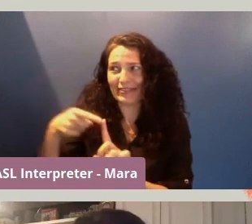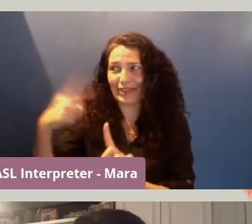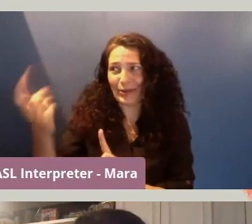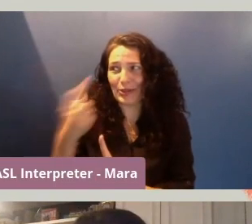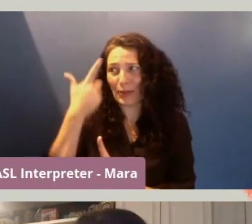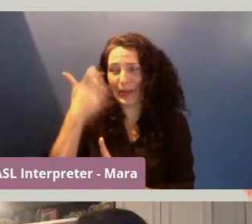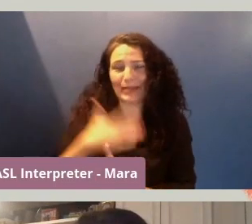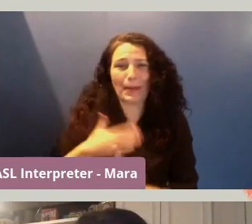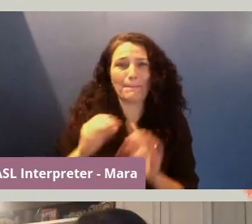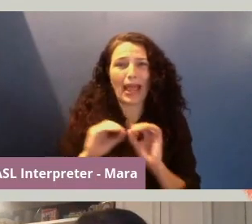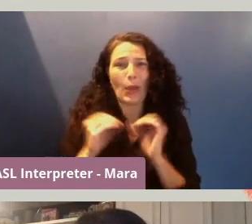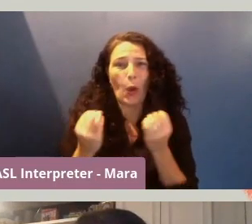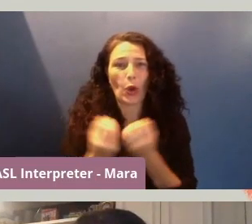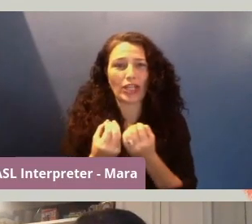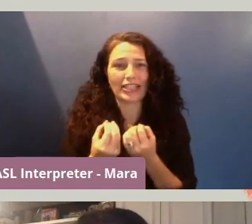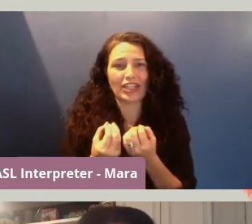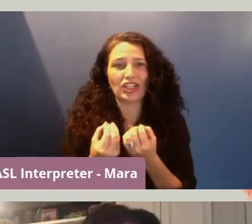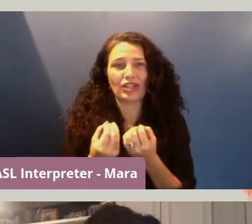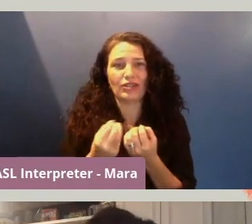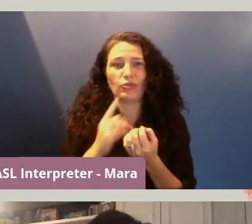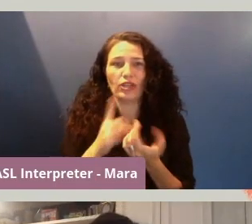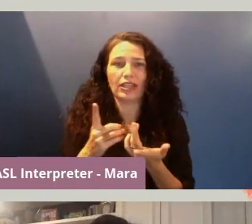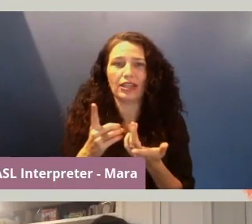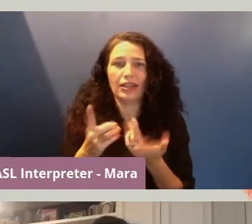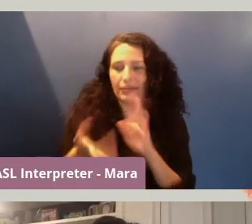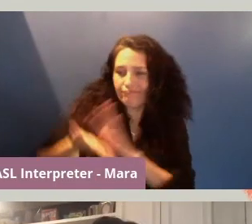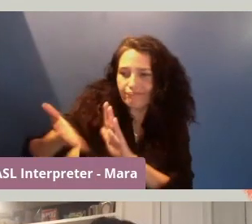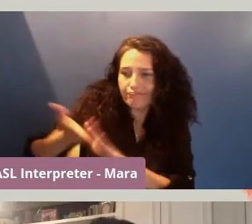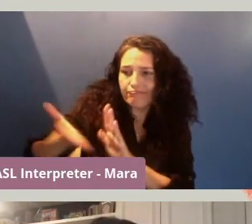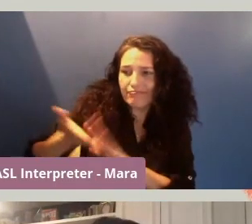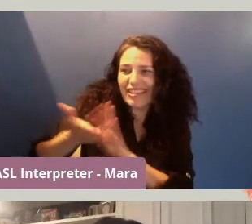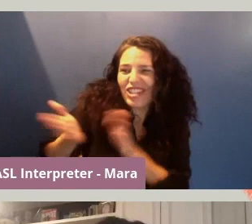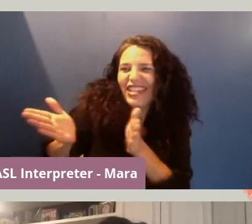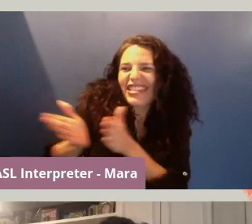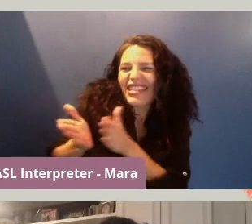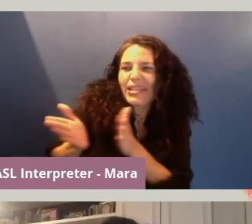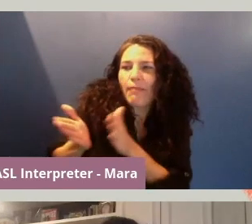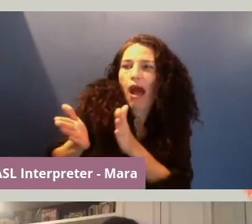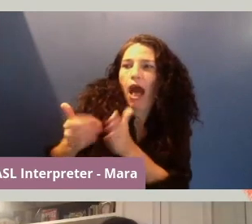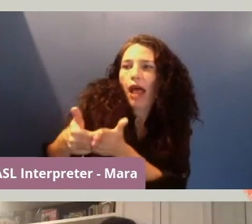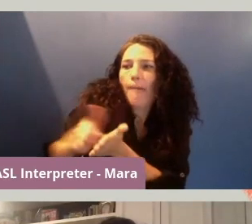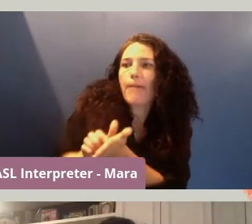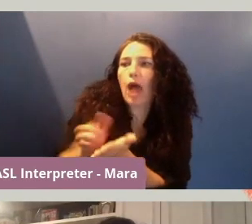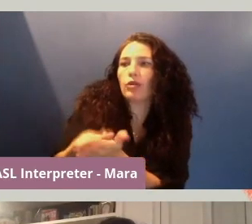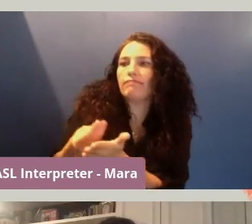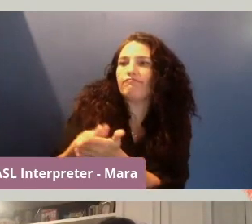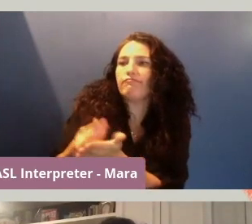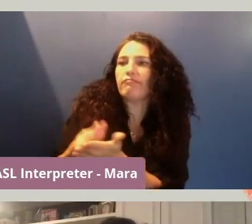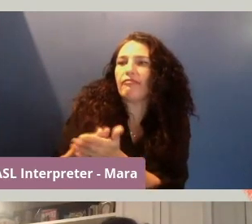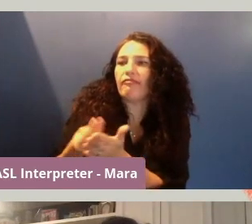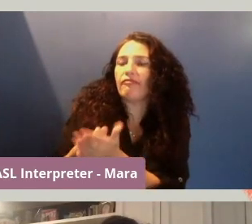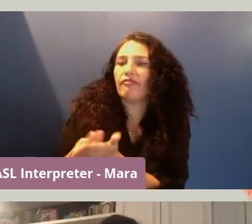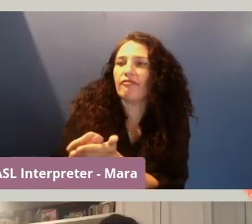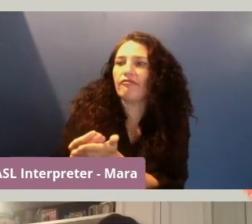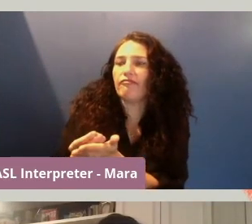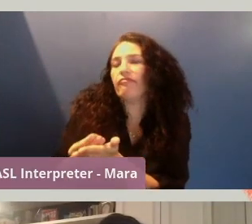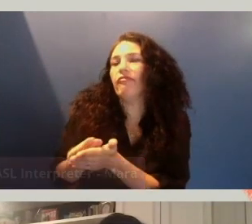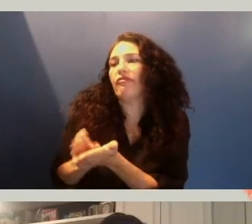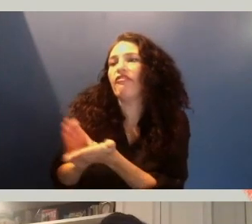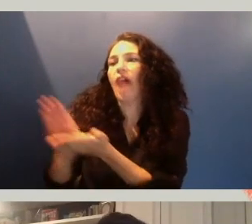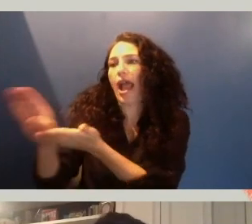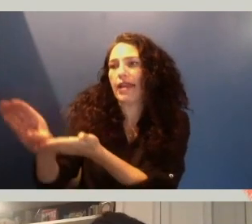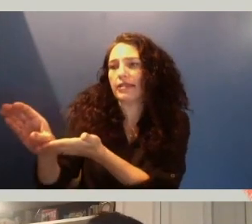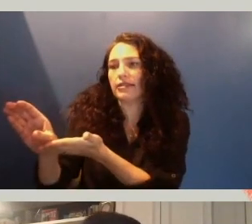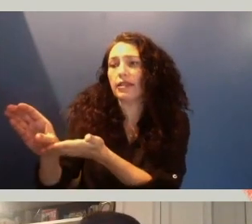you know, facilitates a relatively small amount of financing, but we do have a lot